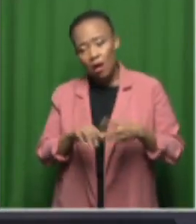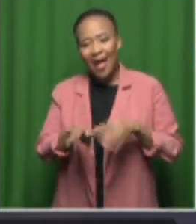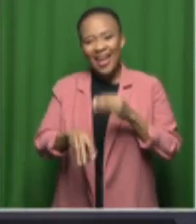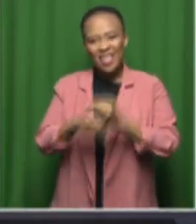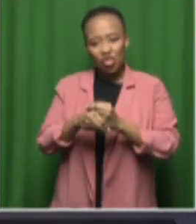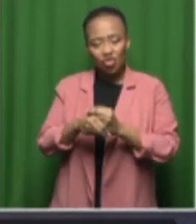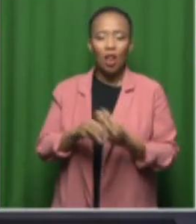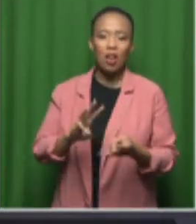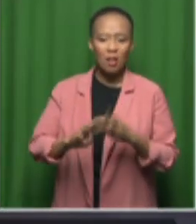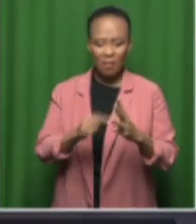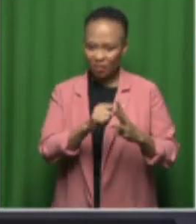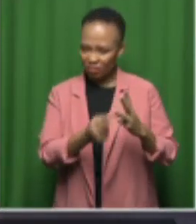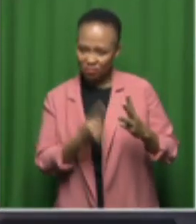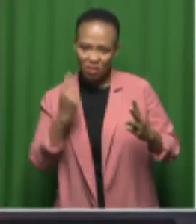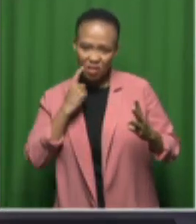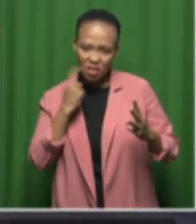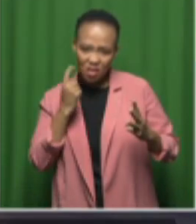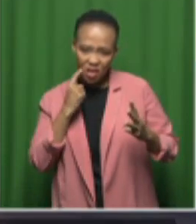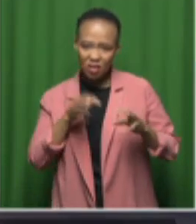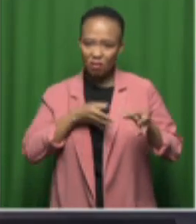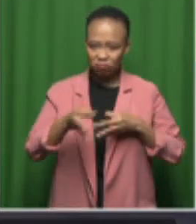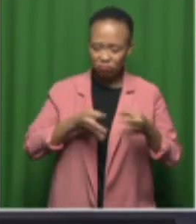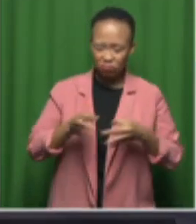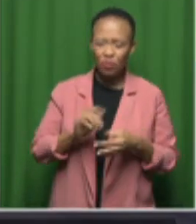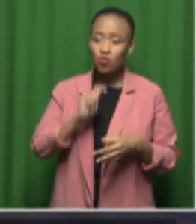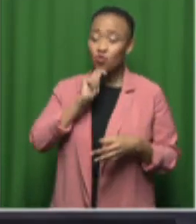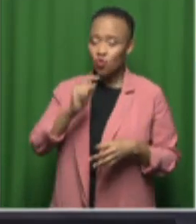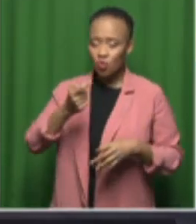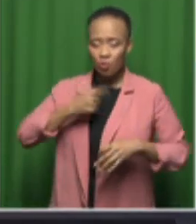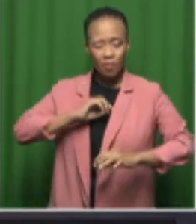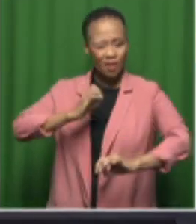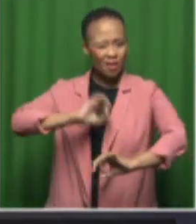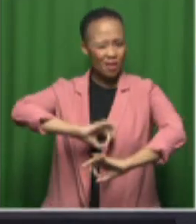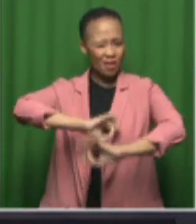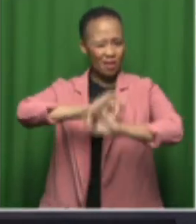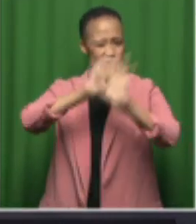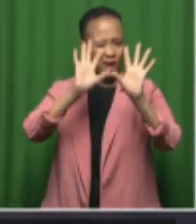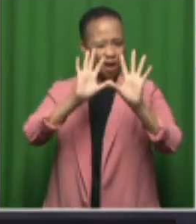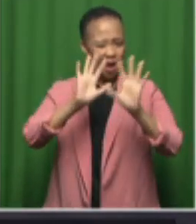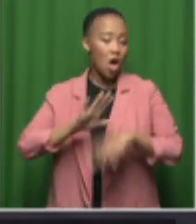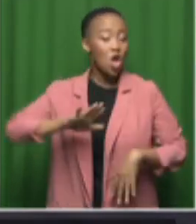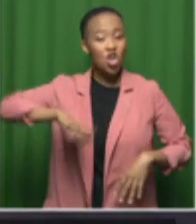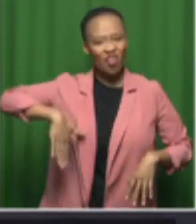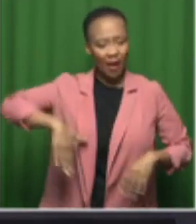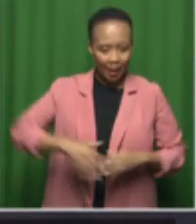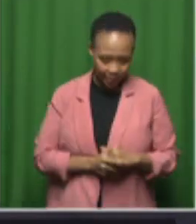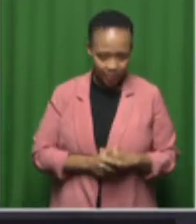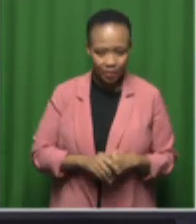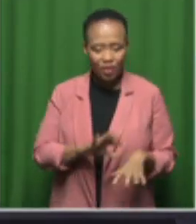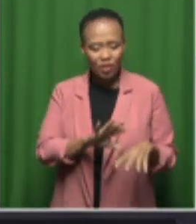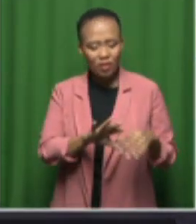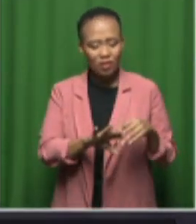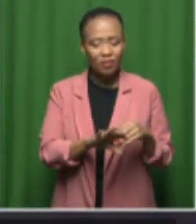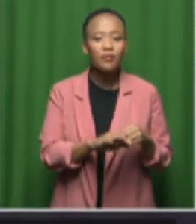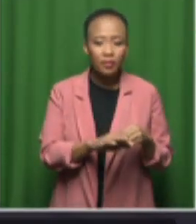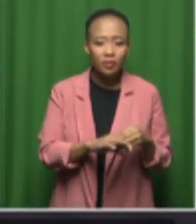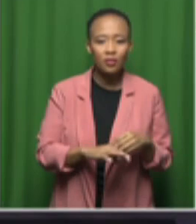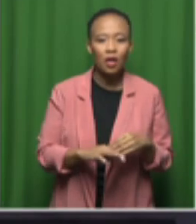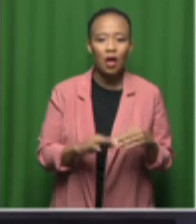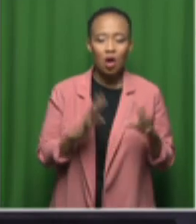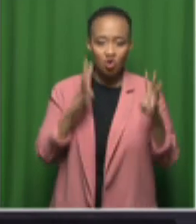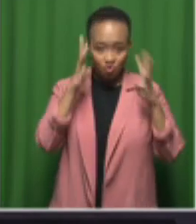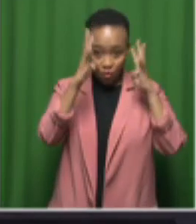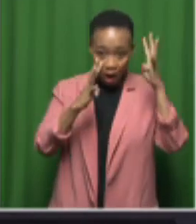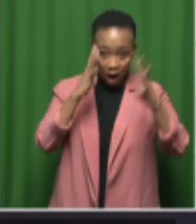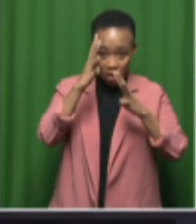still not in the clear as to how are you adding or how are you adding a creative approach